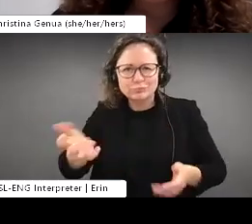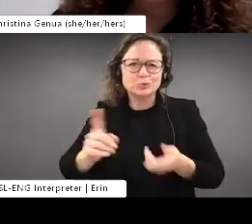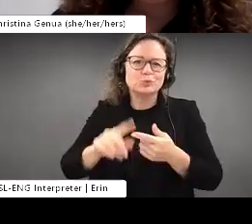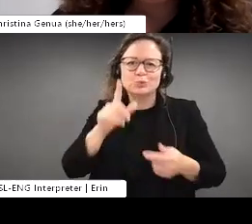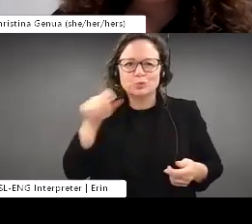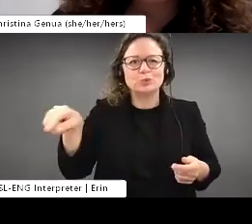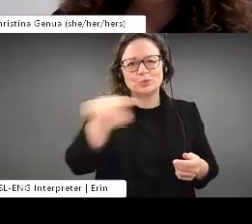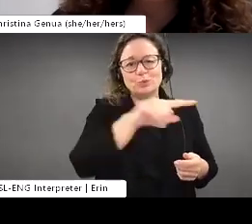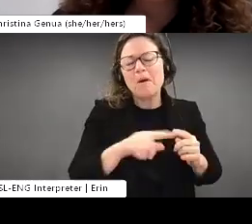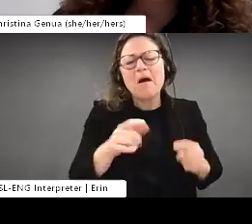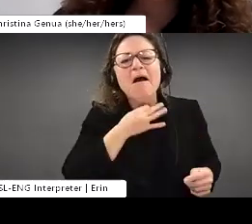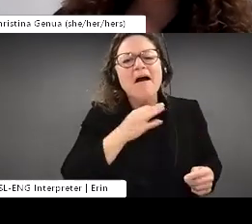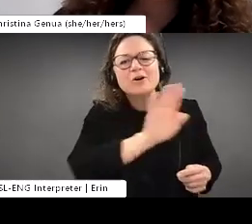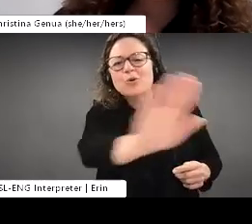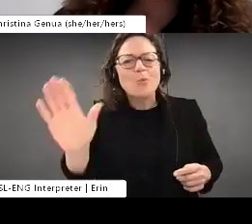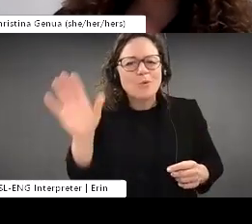but would love to hear from the group.